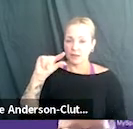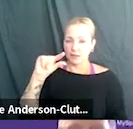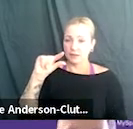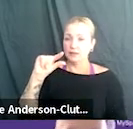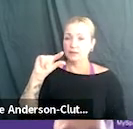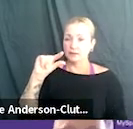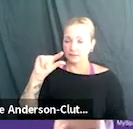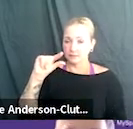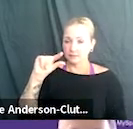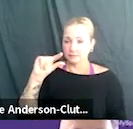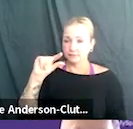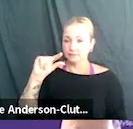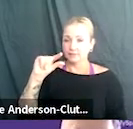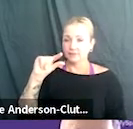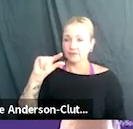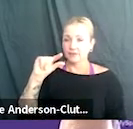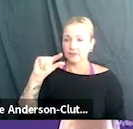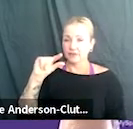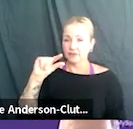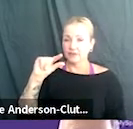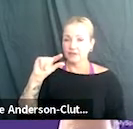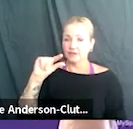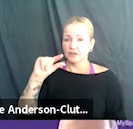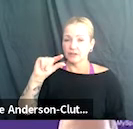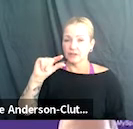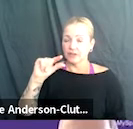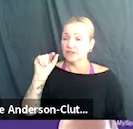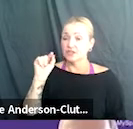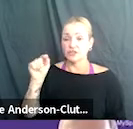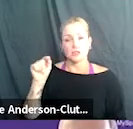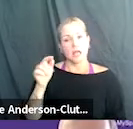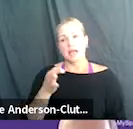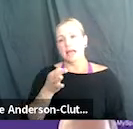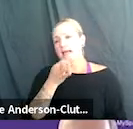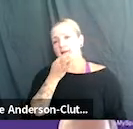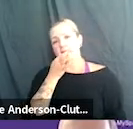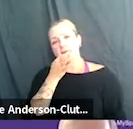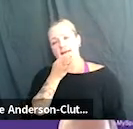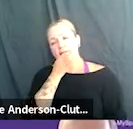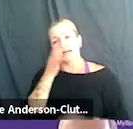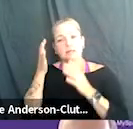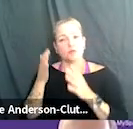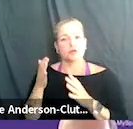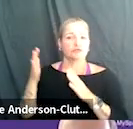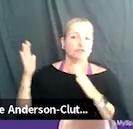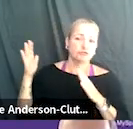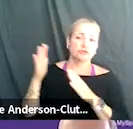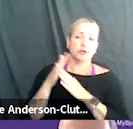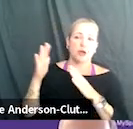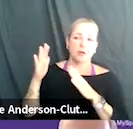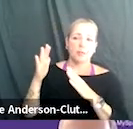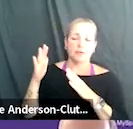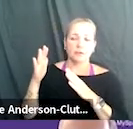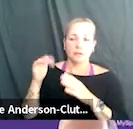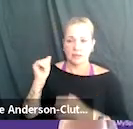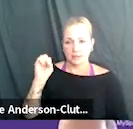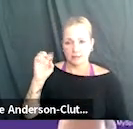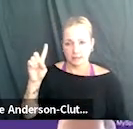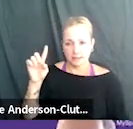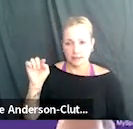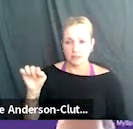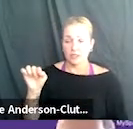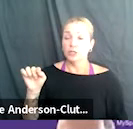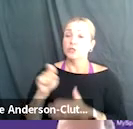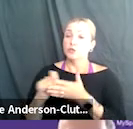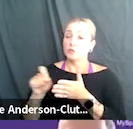she would be on the Mount Rushmore of autism experts, I think. She had written a paper back in 2000 in the British Journal of